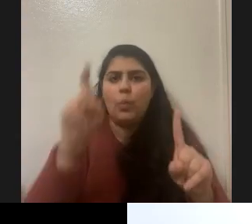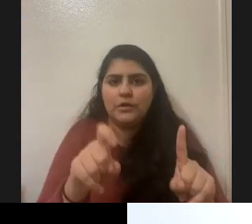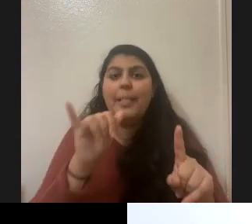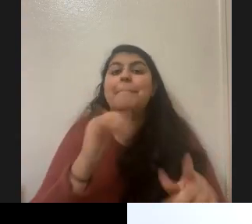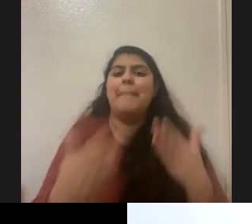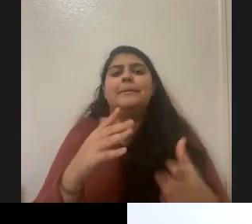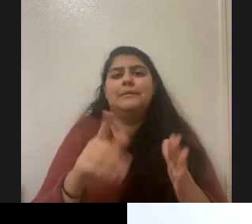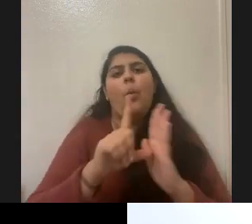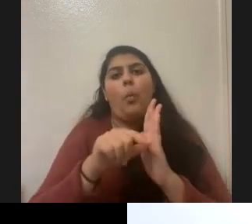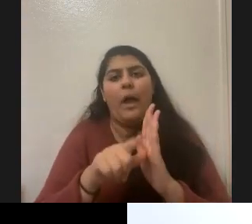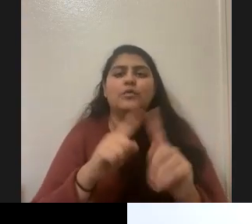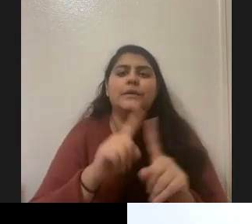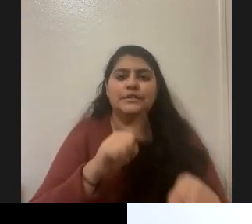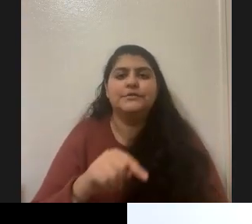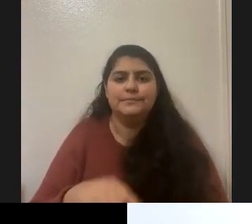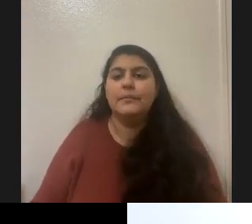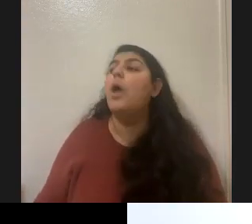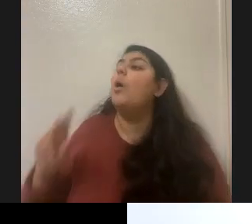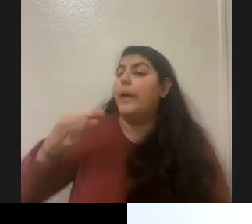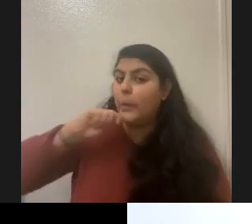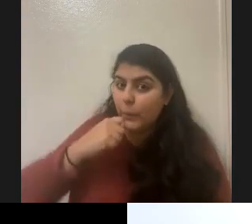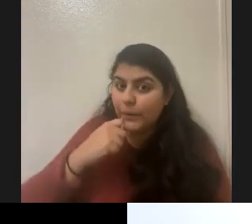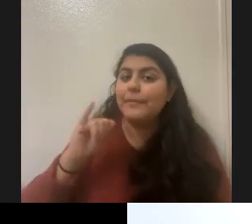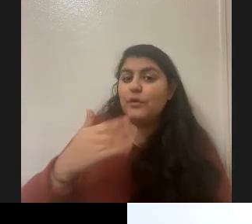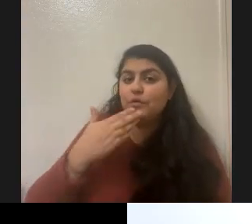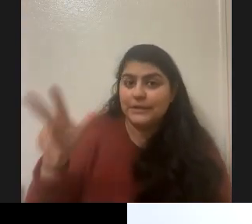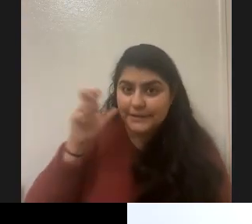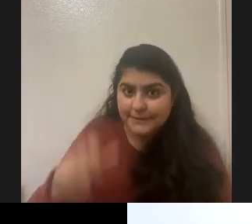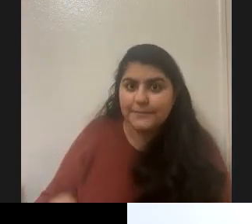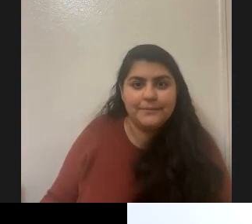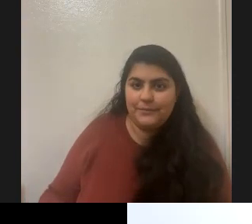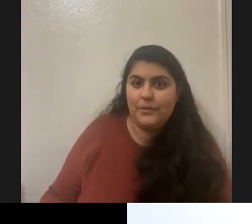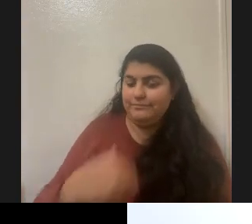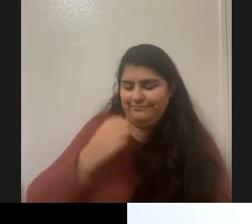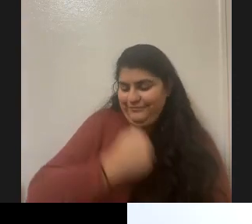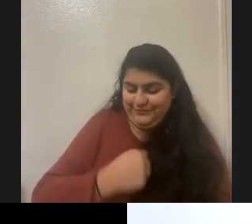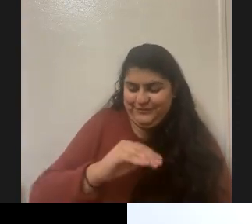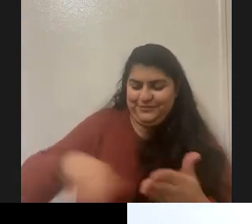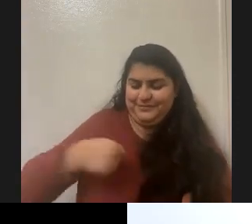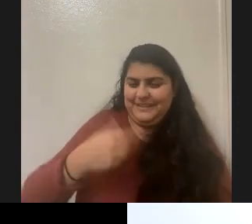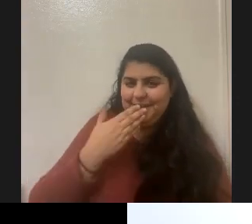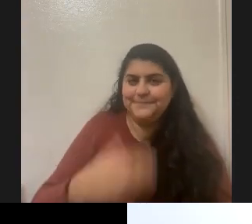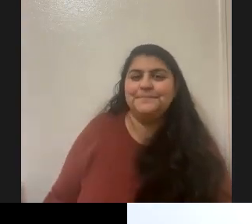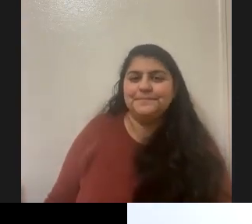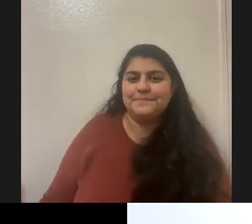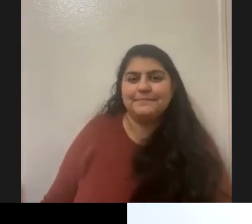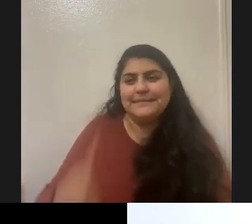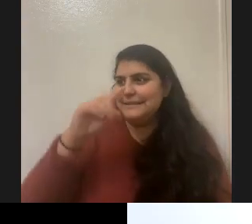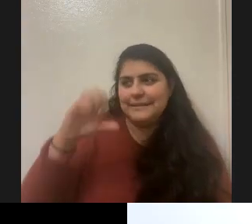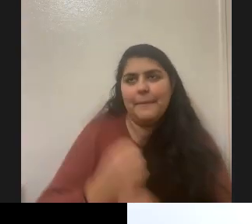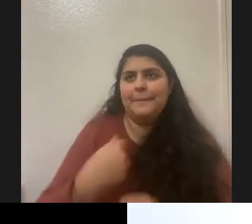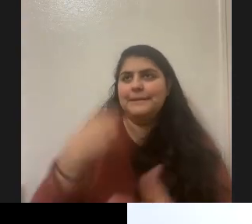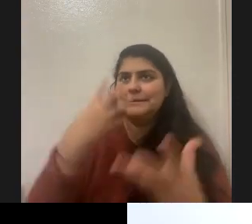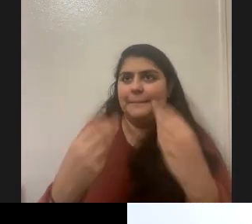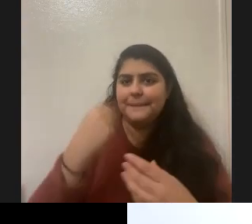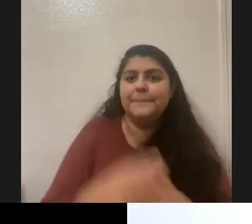while. Right. Cool. That's good to hear. Oh, yeah. Ooh, sorry. December makes me so sleepy. Okay. This